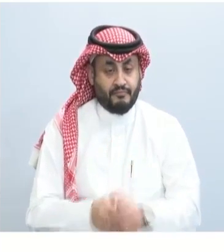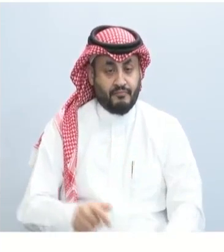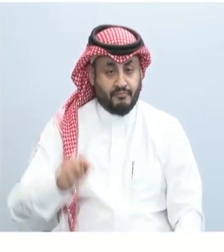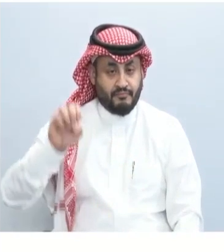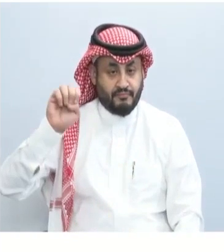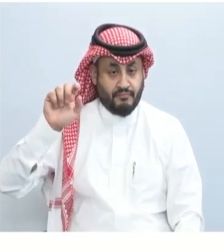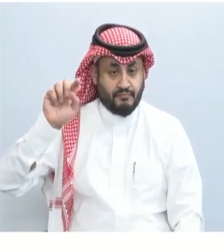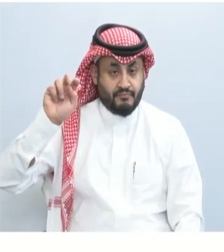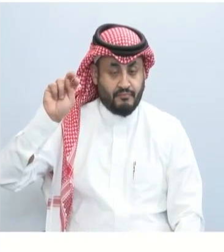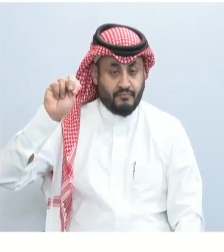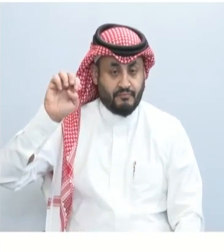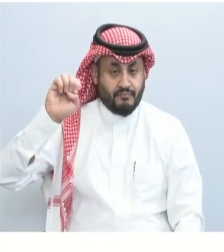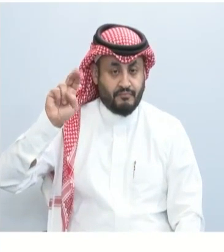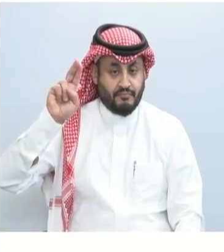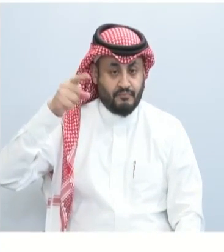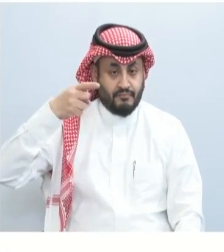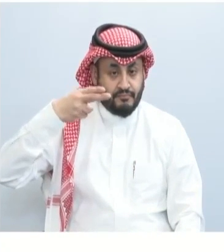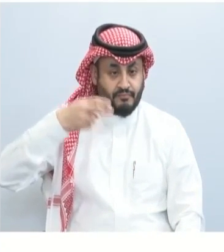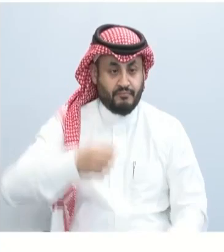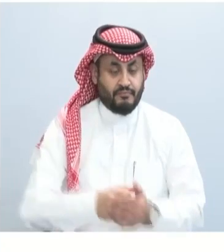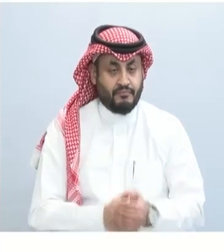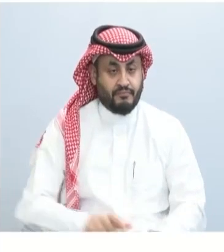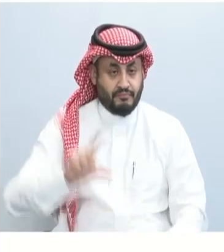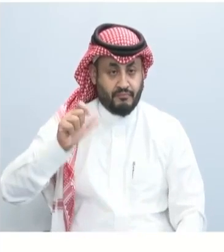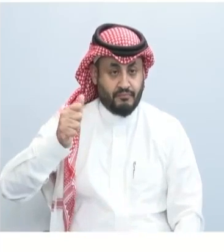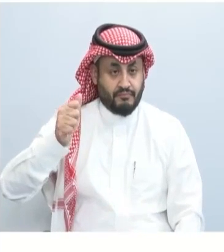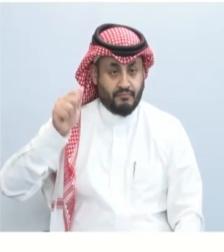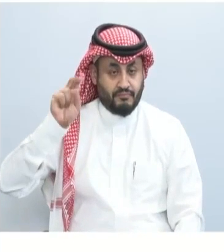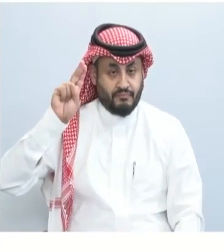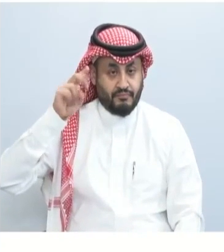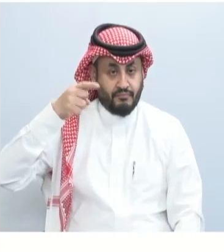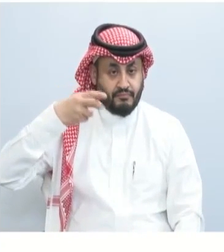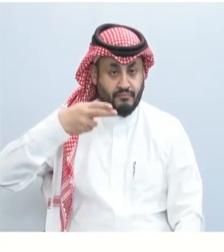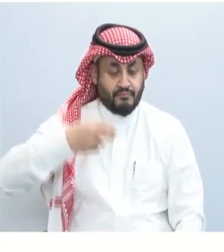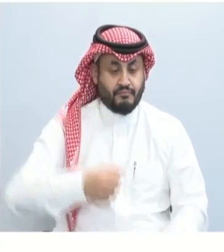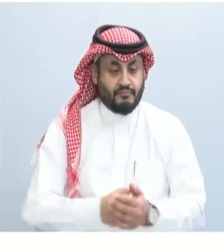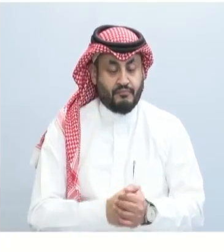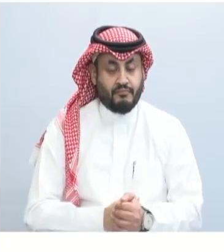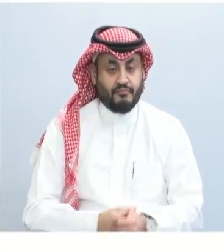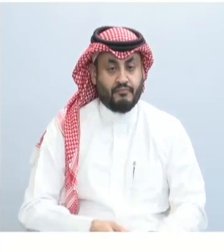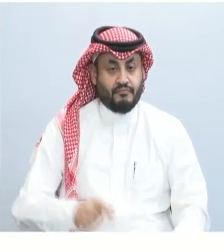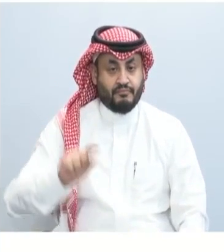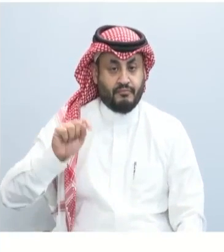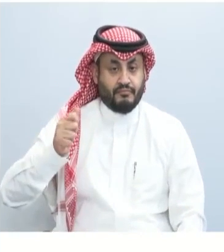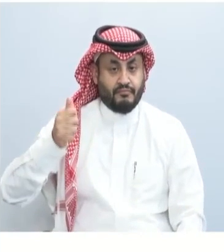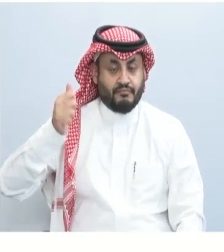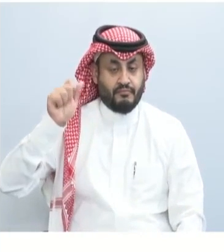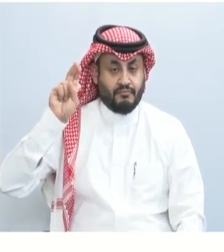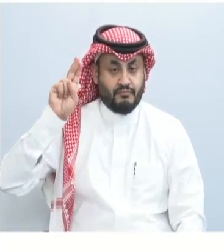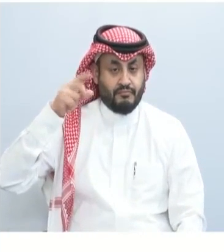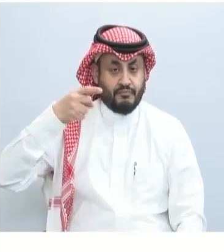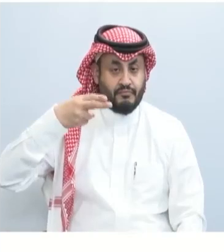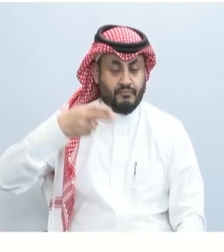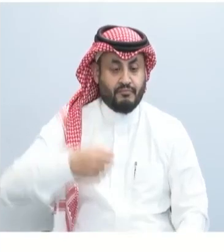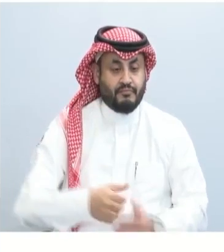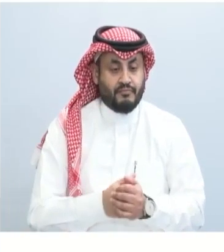enough, don't laugh, I know it's tough, but it's lots